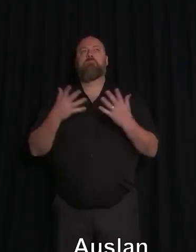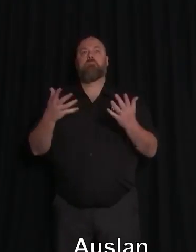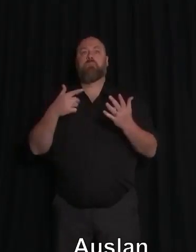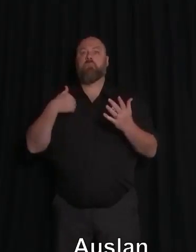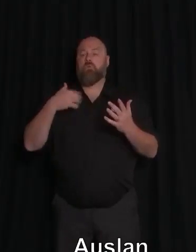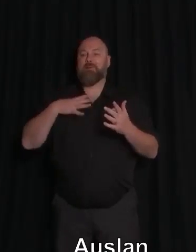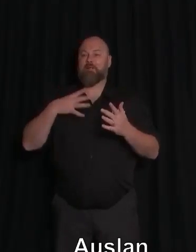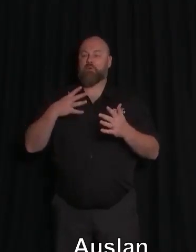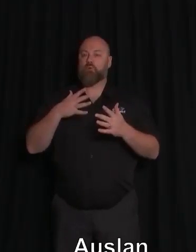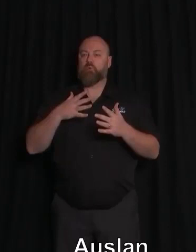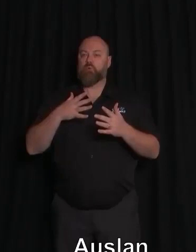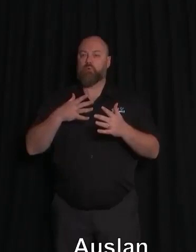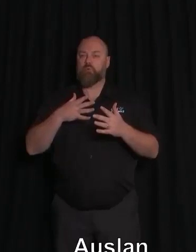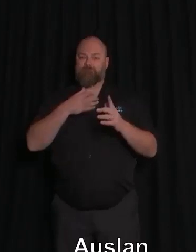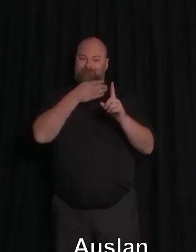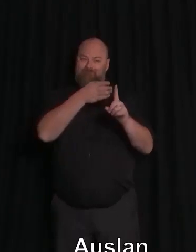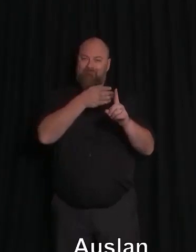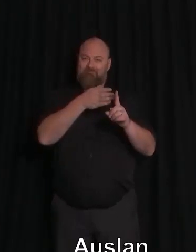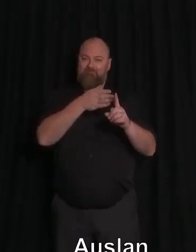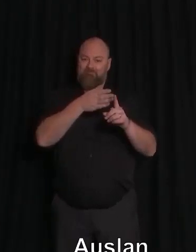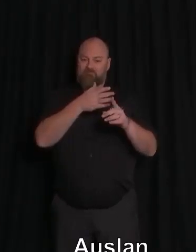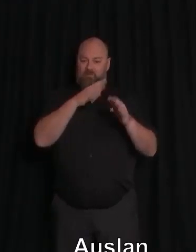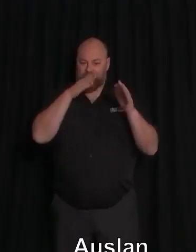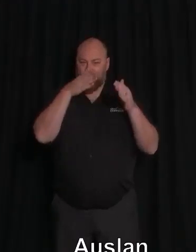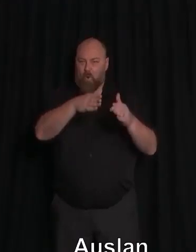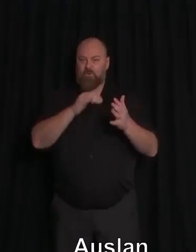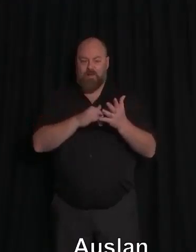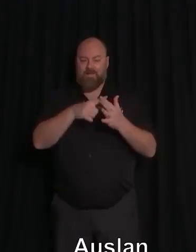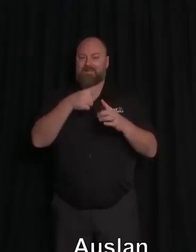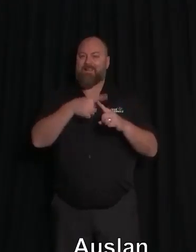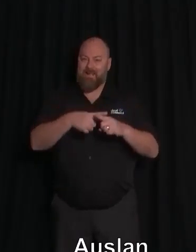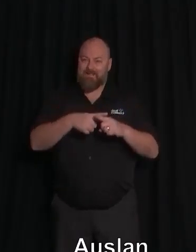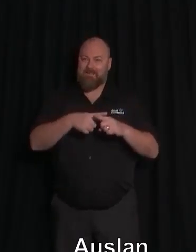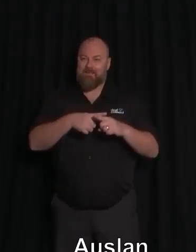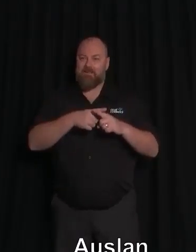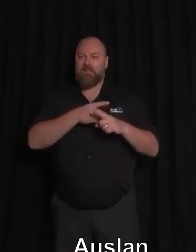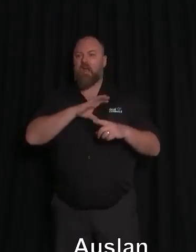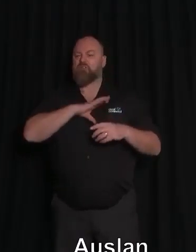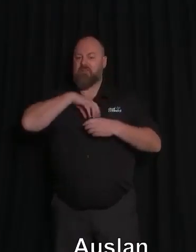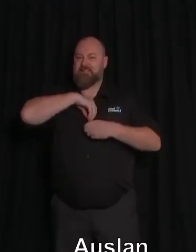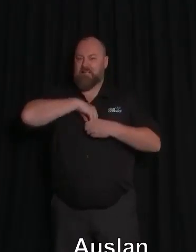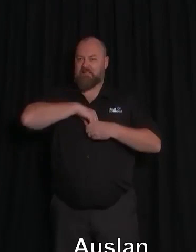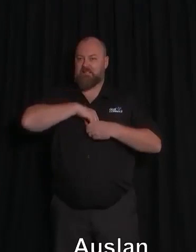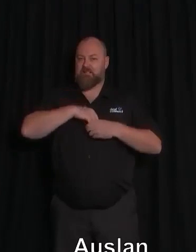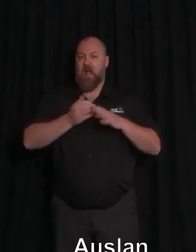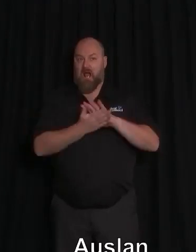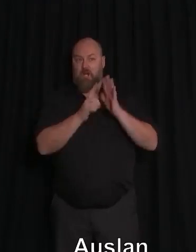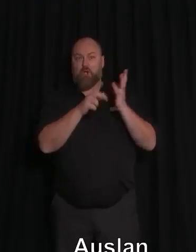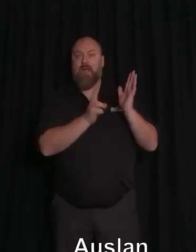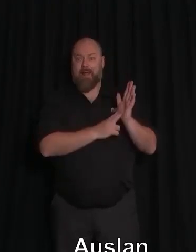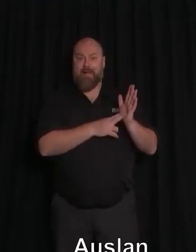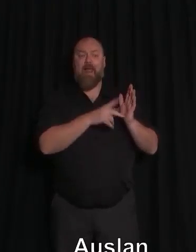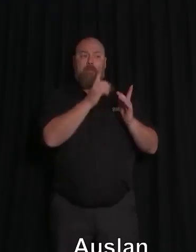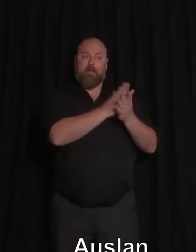work on sex characteristics issues within the UN system in ways that are appropriate to the needs